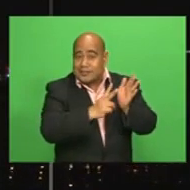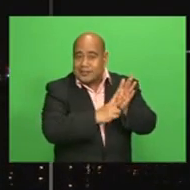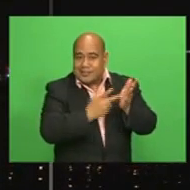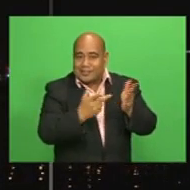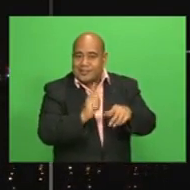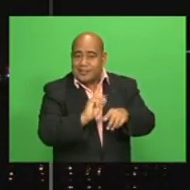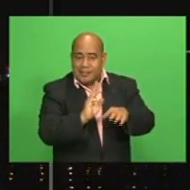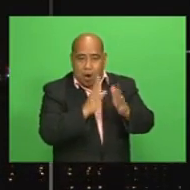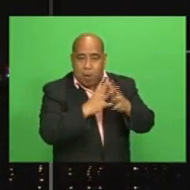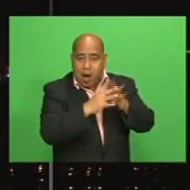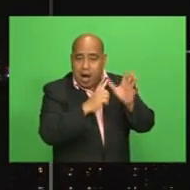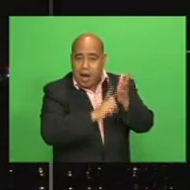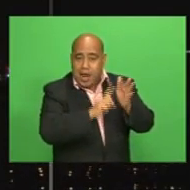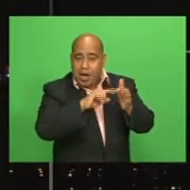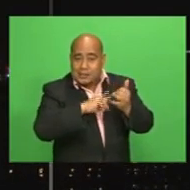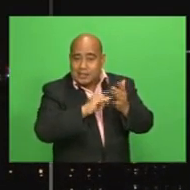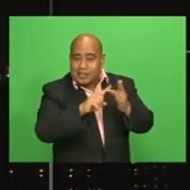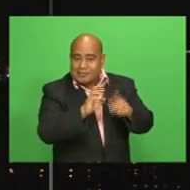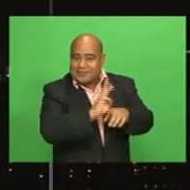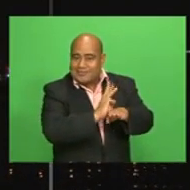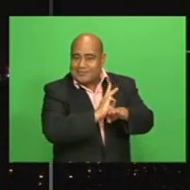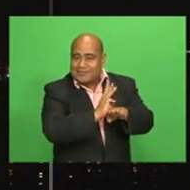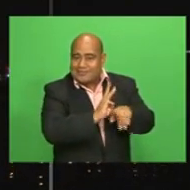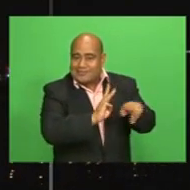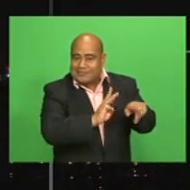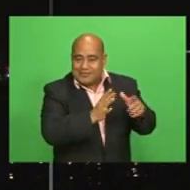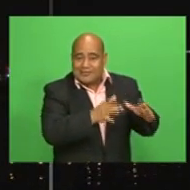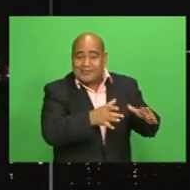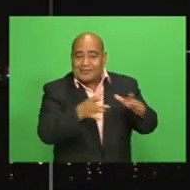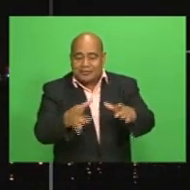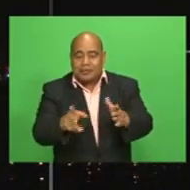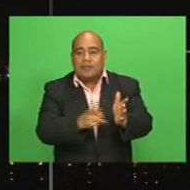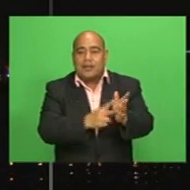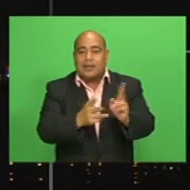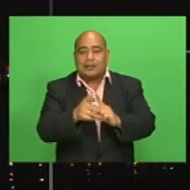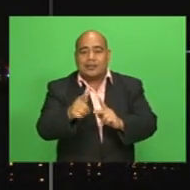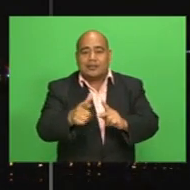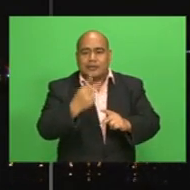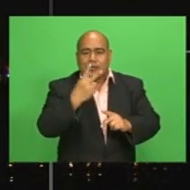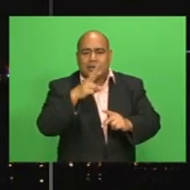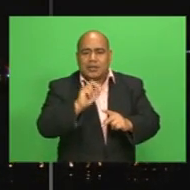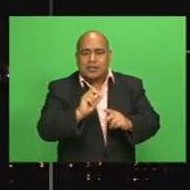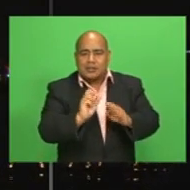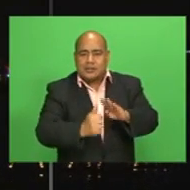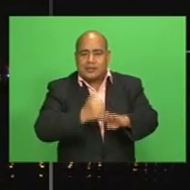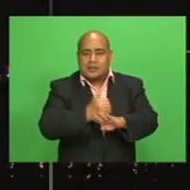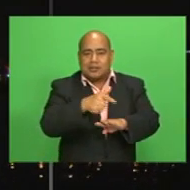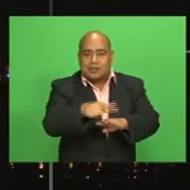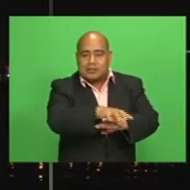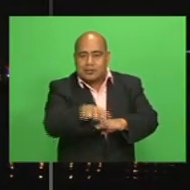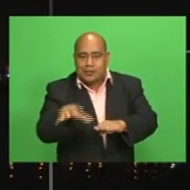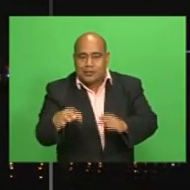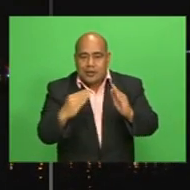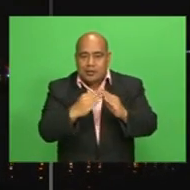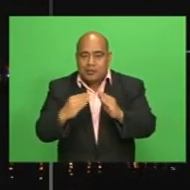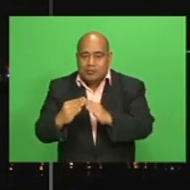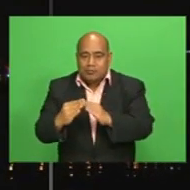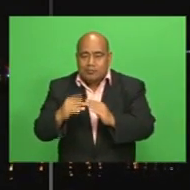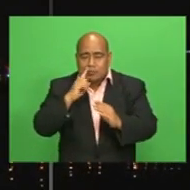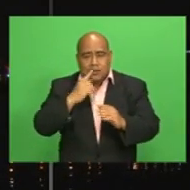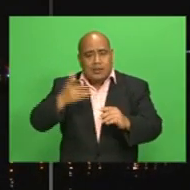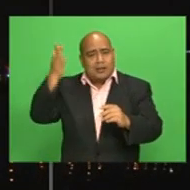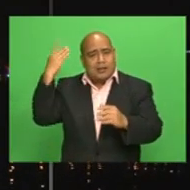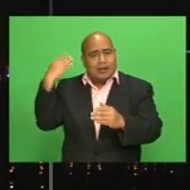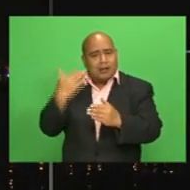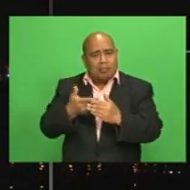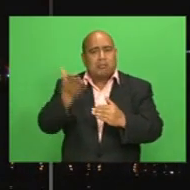A team from Walesi was in the village yesterday and carried out over 20 installations for villagers who had previously purchased the set box.